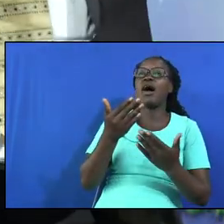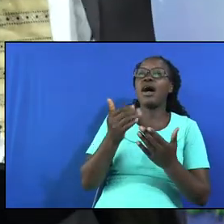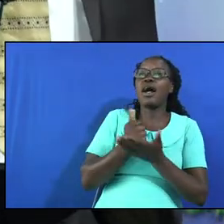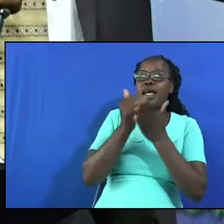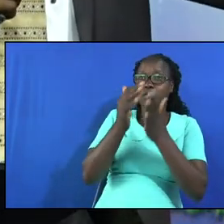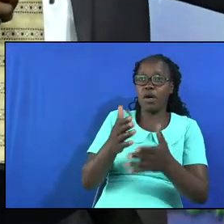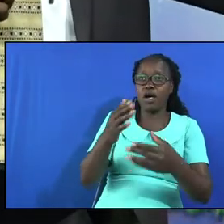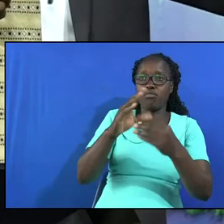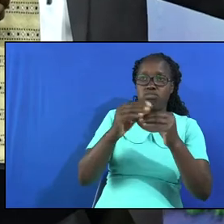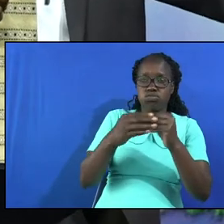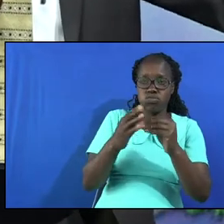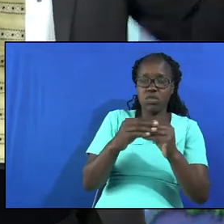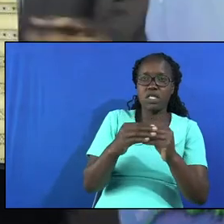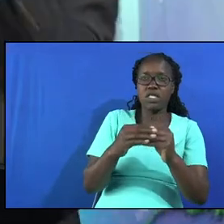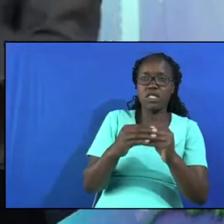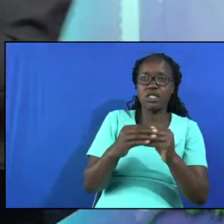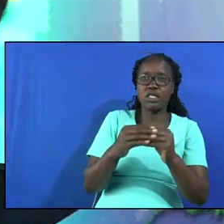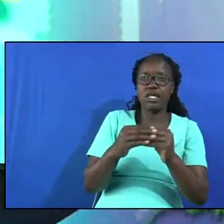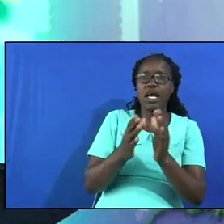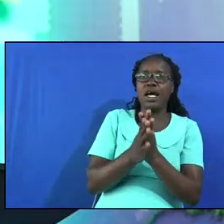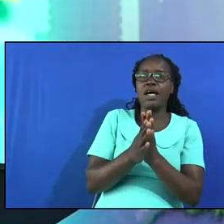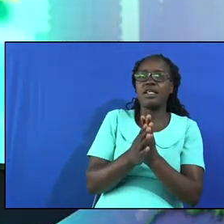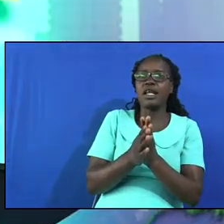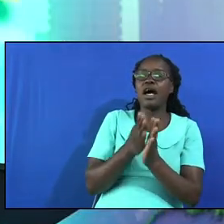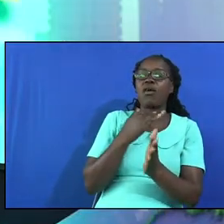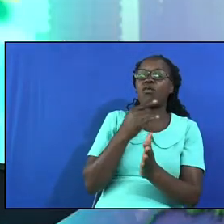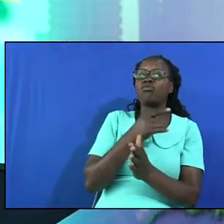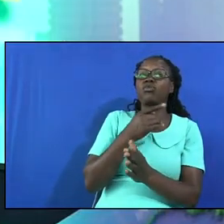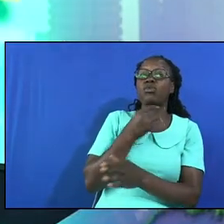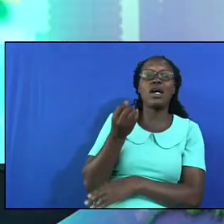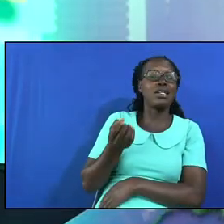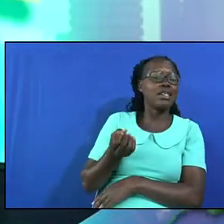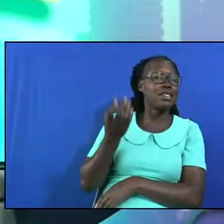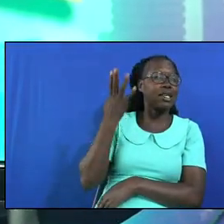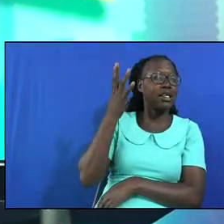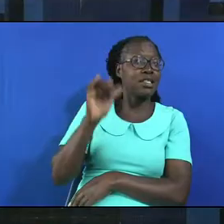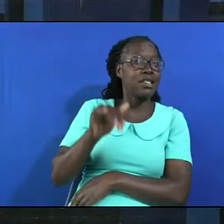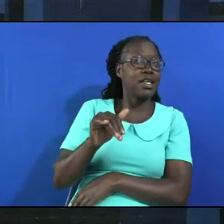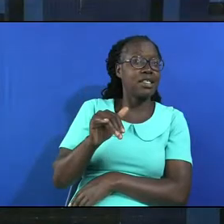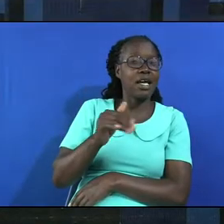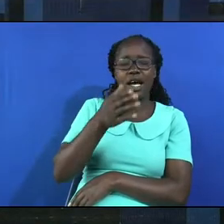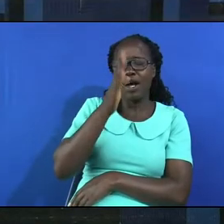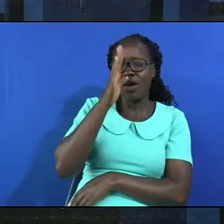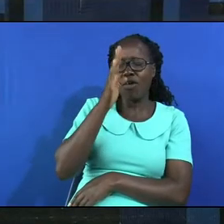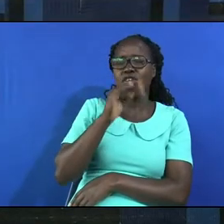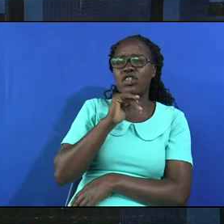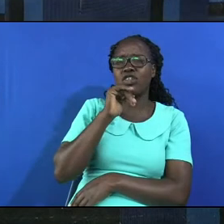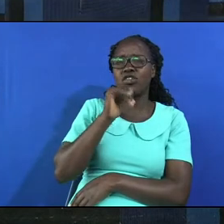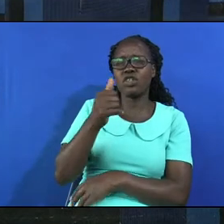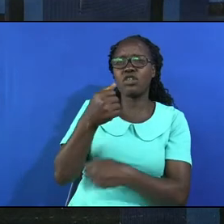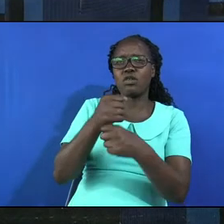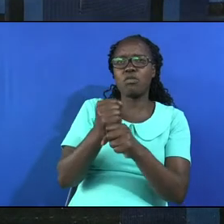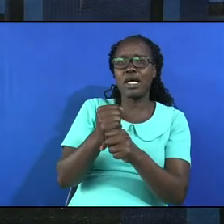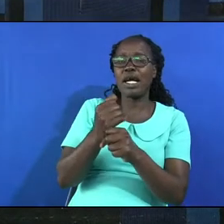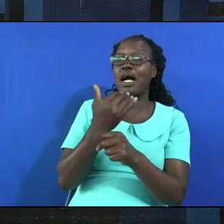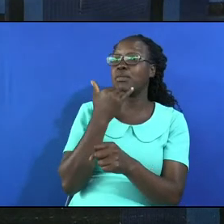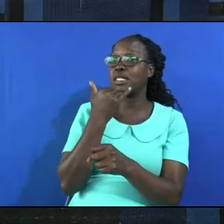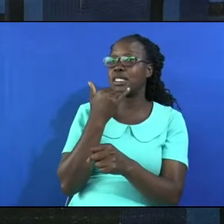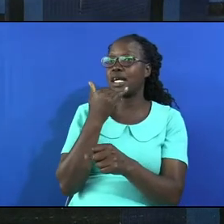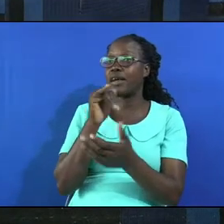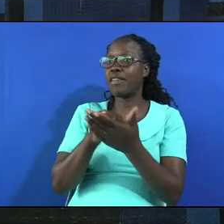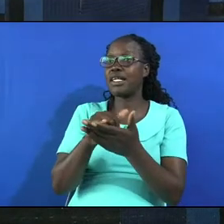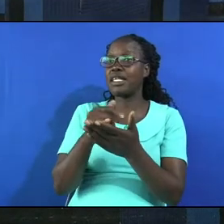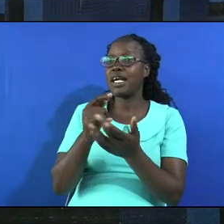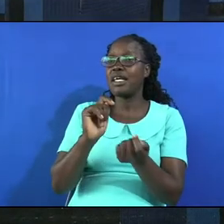was created. I want you to understand that God did not make a mistake that